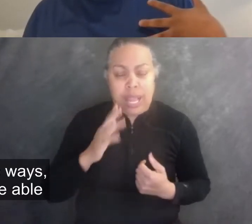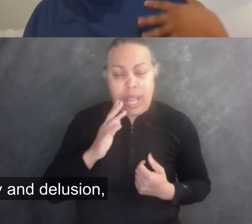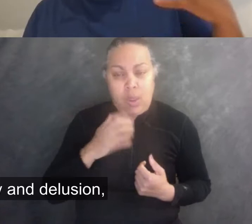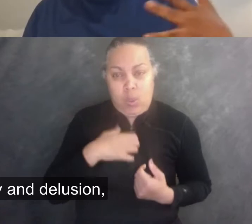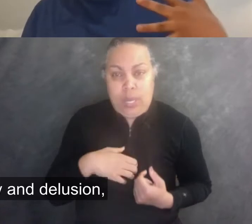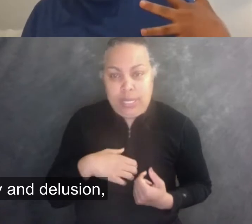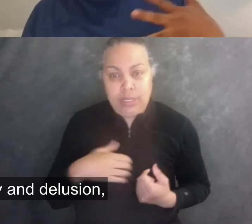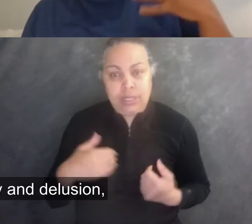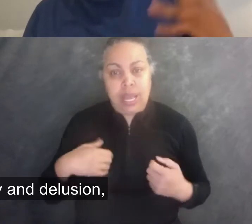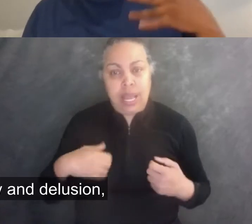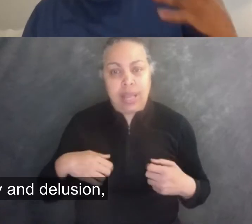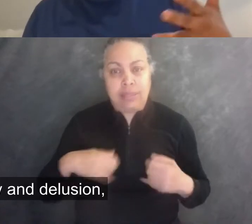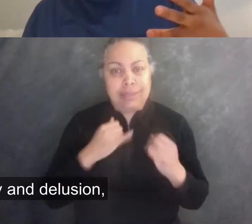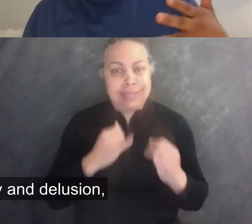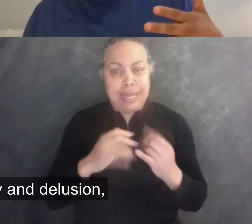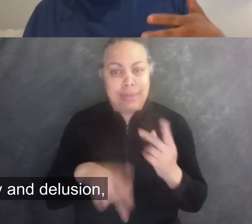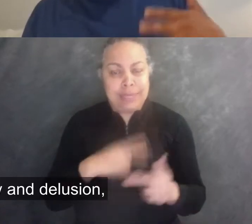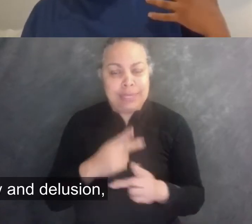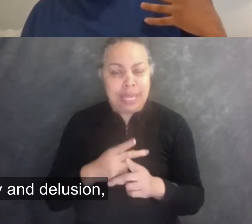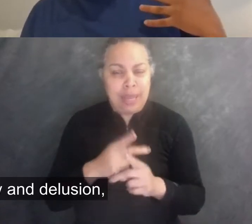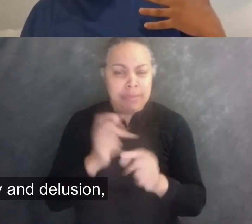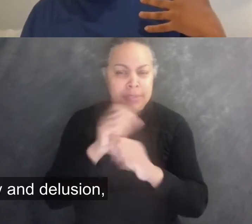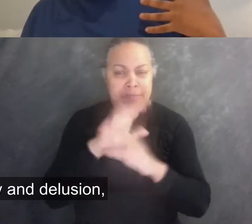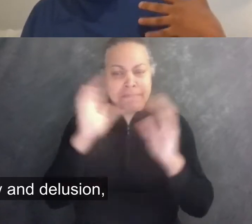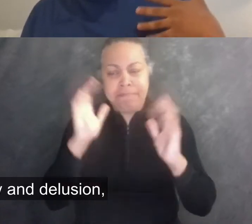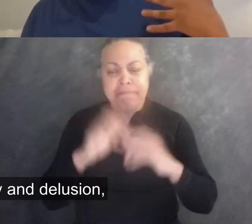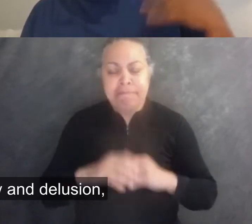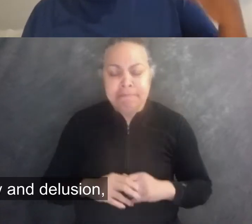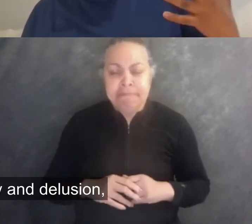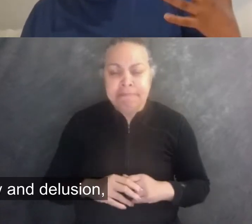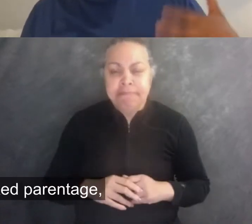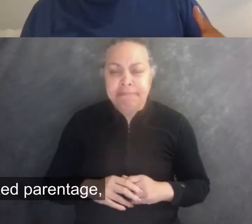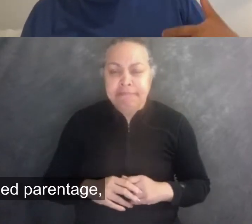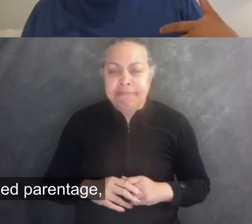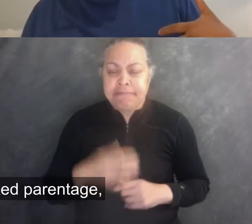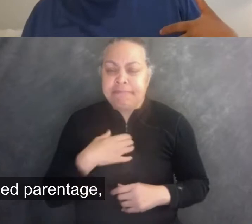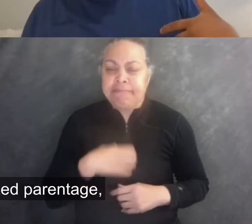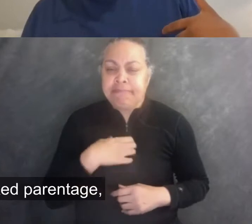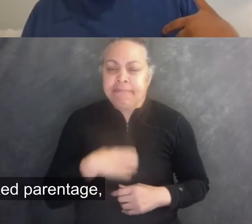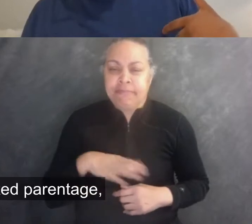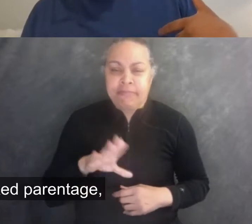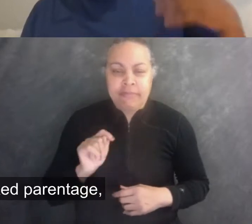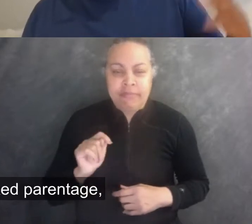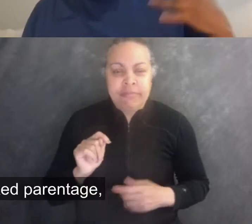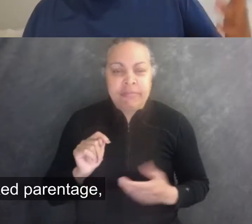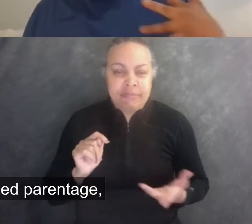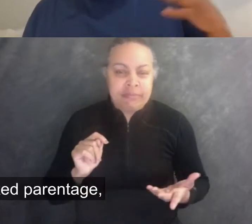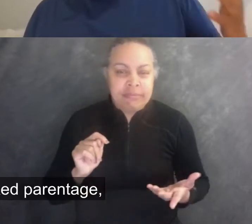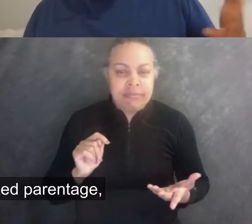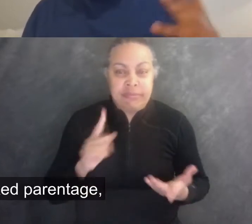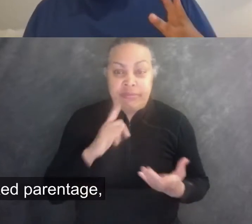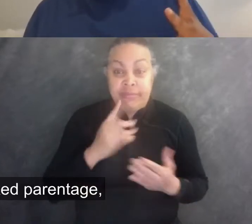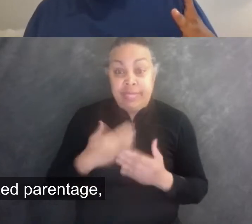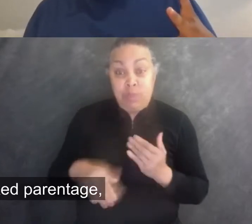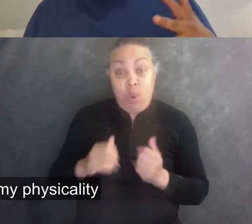able to have the similar affinity and delusion, but being born to a